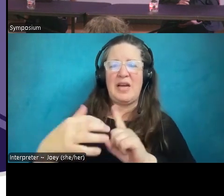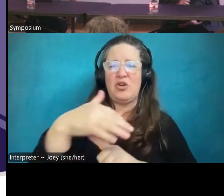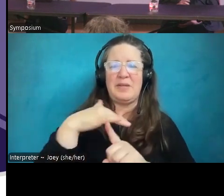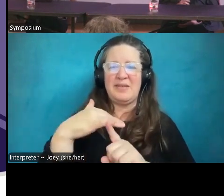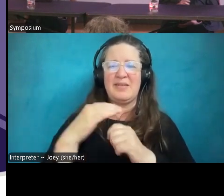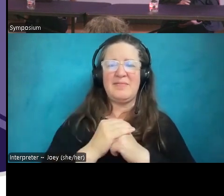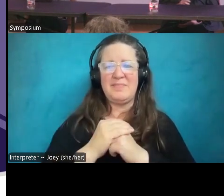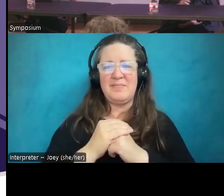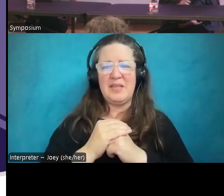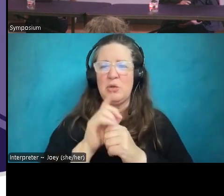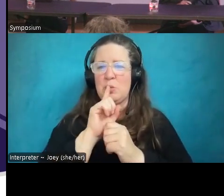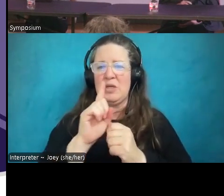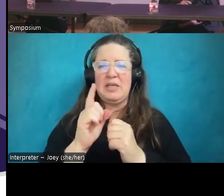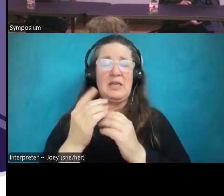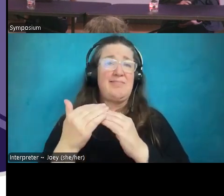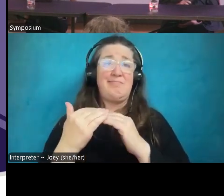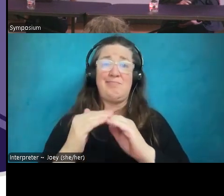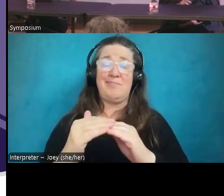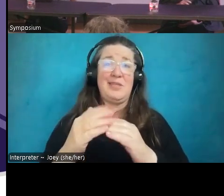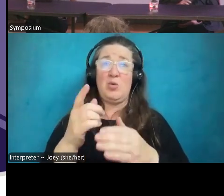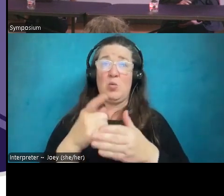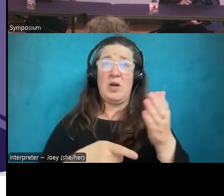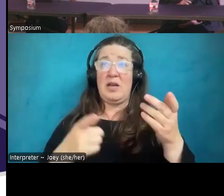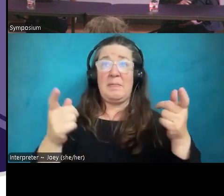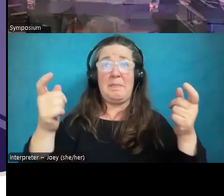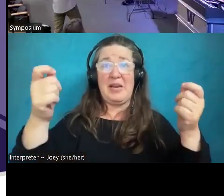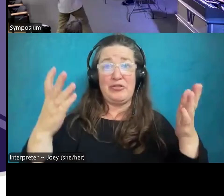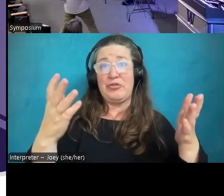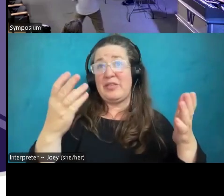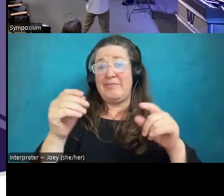to what managers and agencies can actually do.